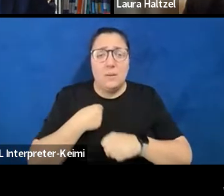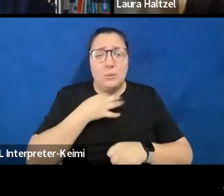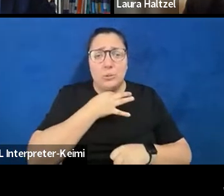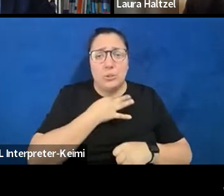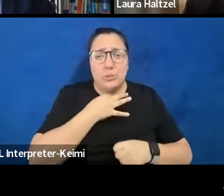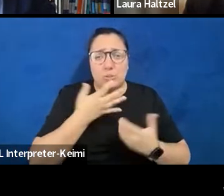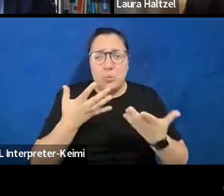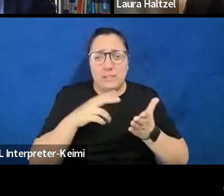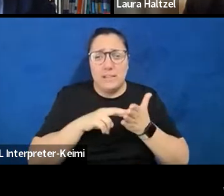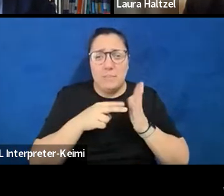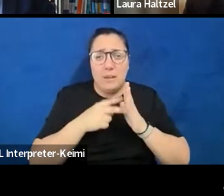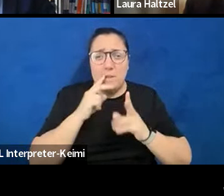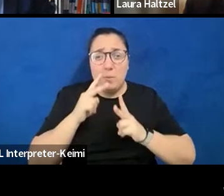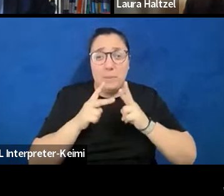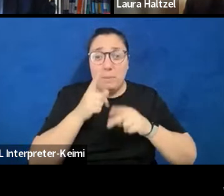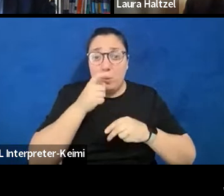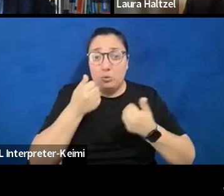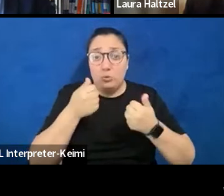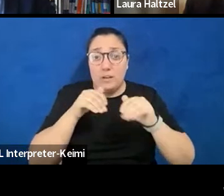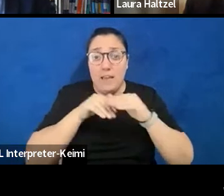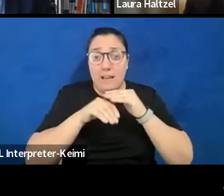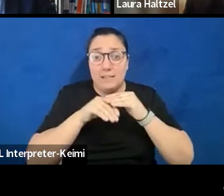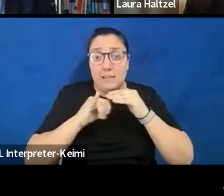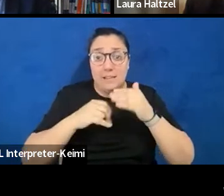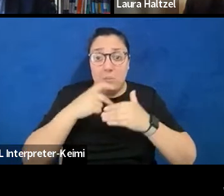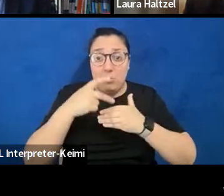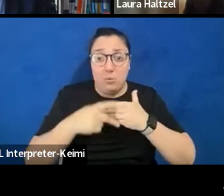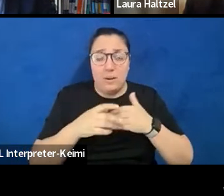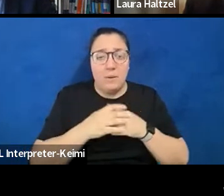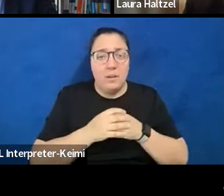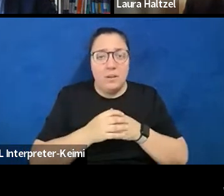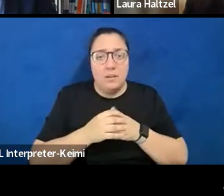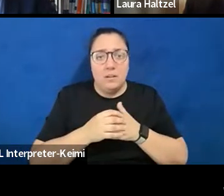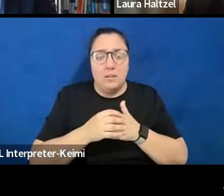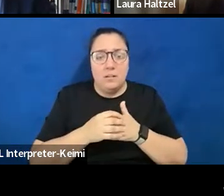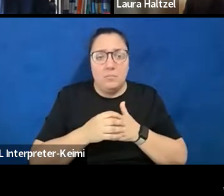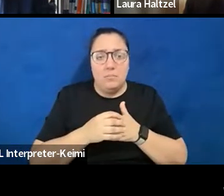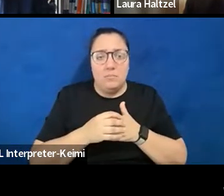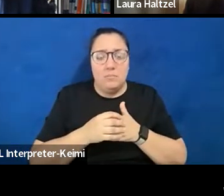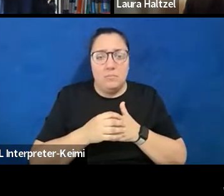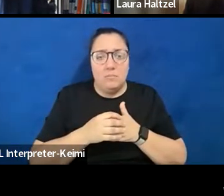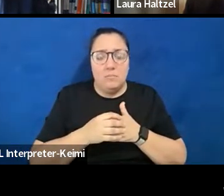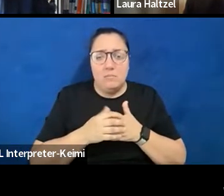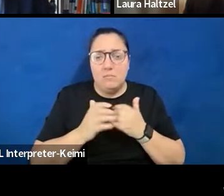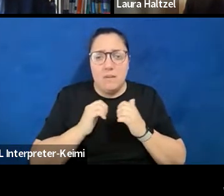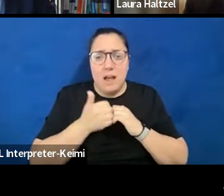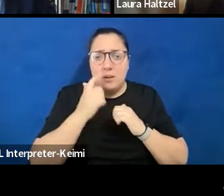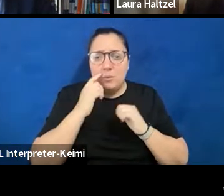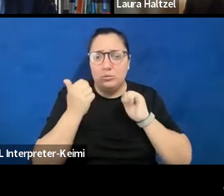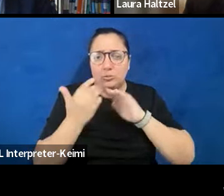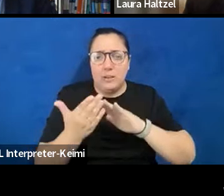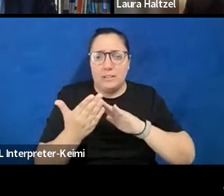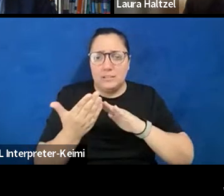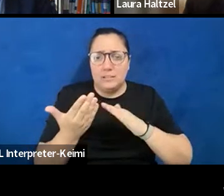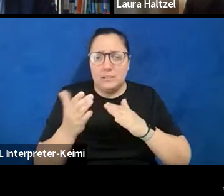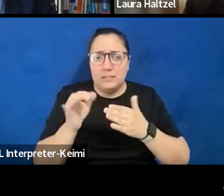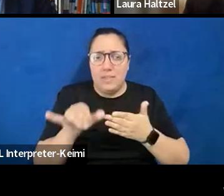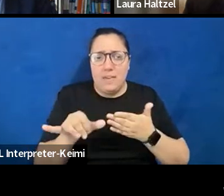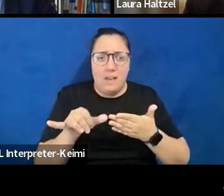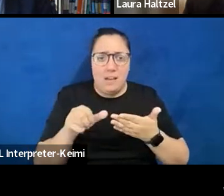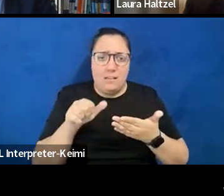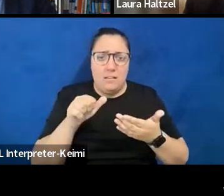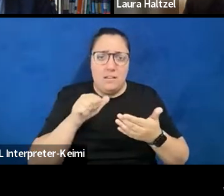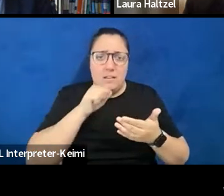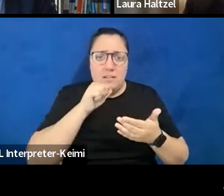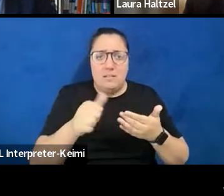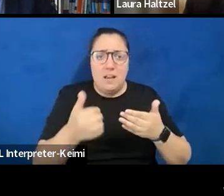What has that meant for people accessing the program? And are there ways to address that without sort of adding a